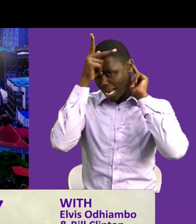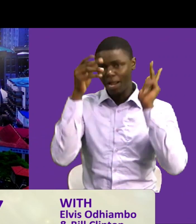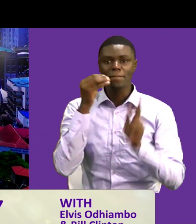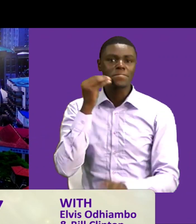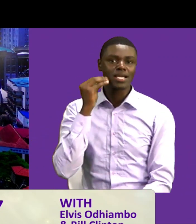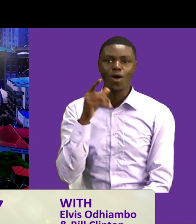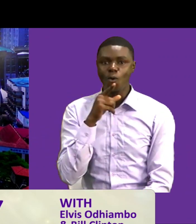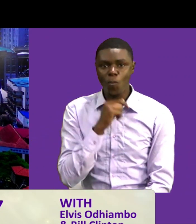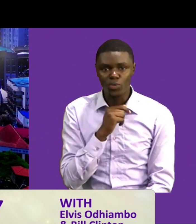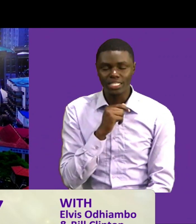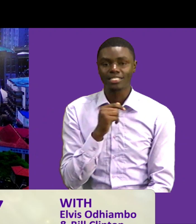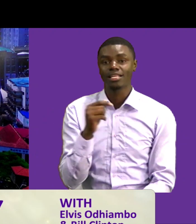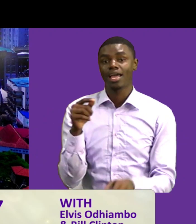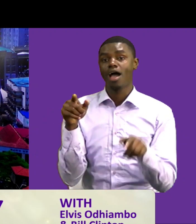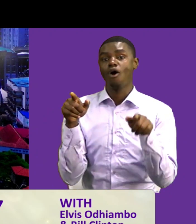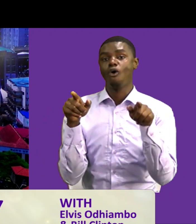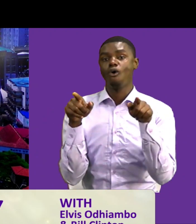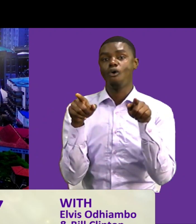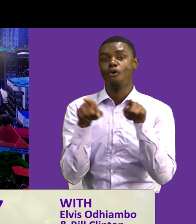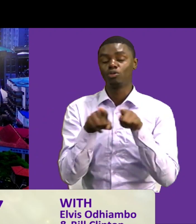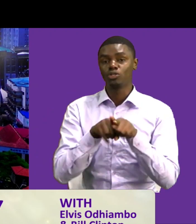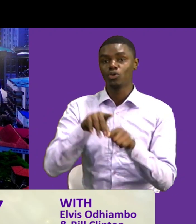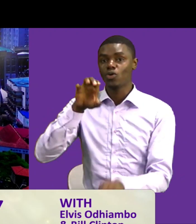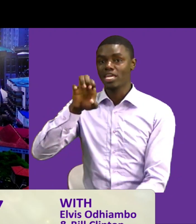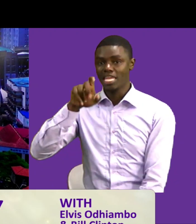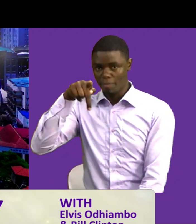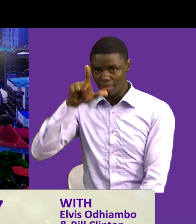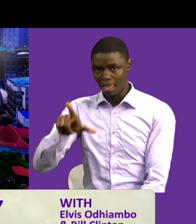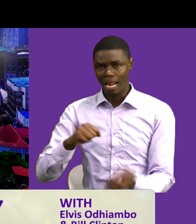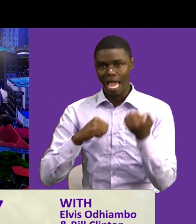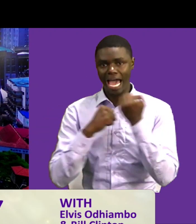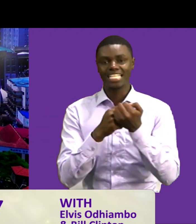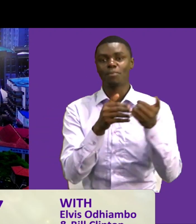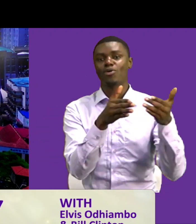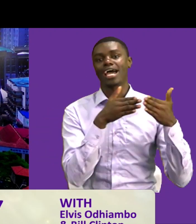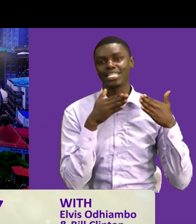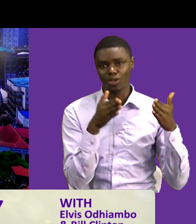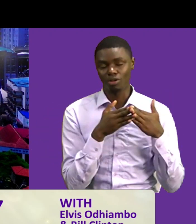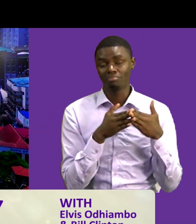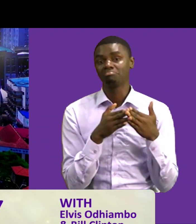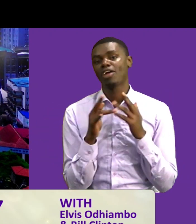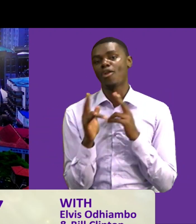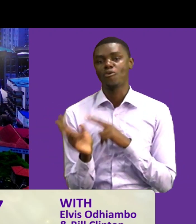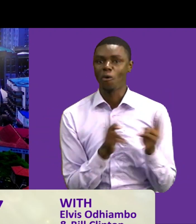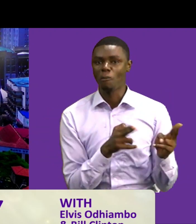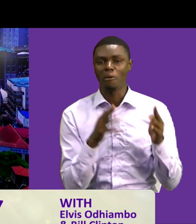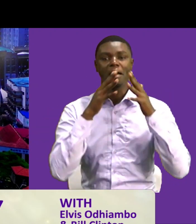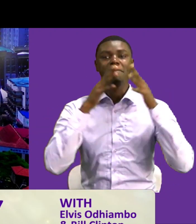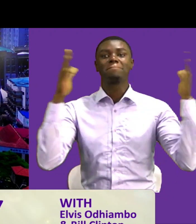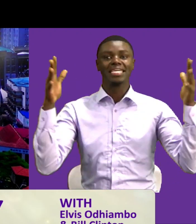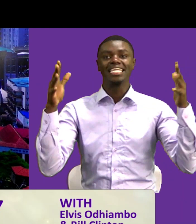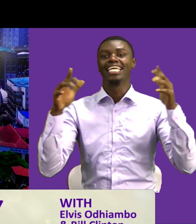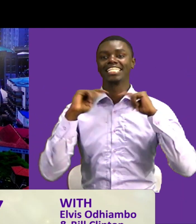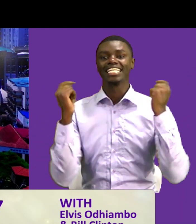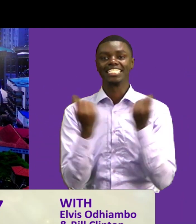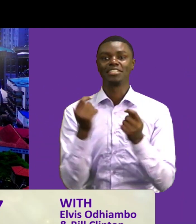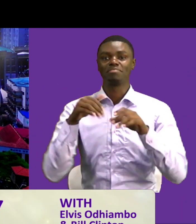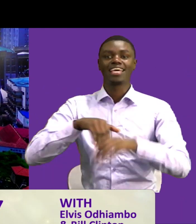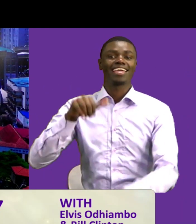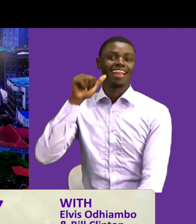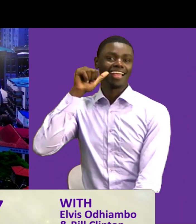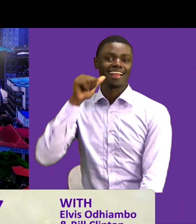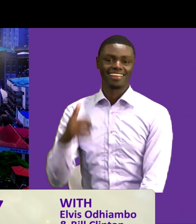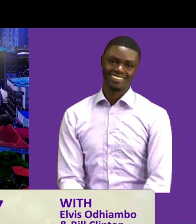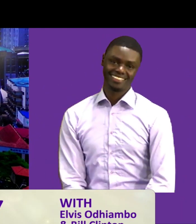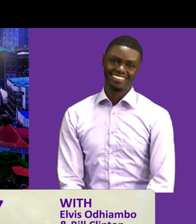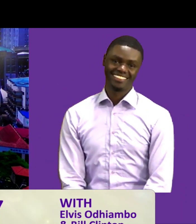Homeboys, and in EPL I support Arsenal, obviously the biggest team in England.